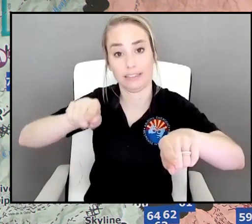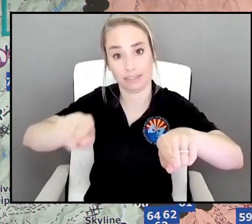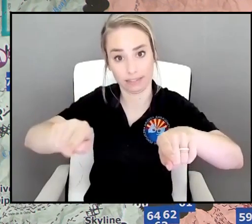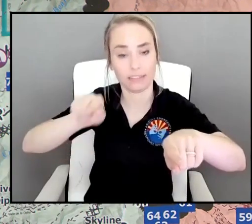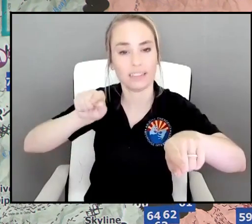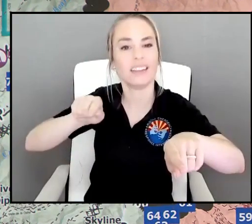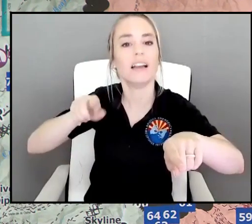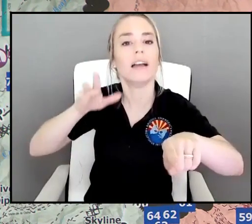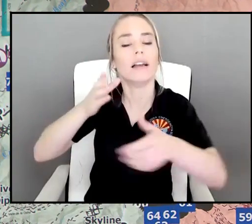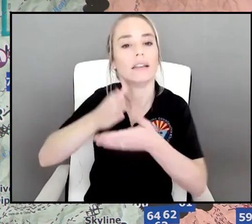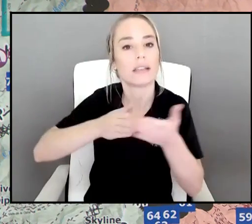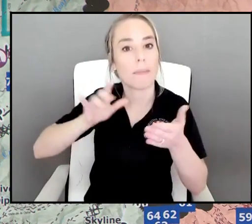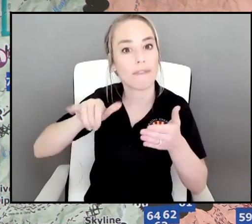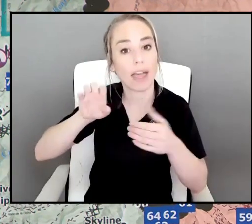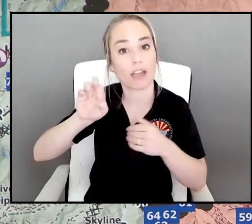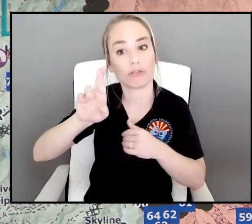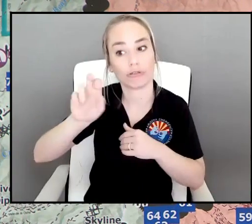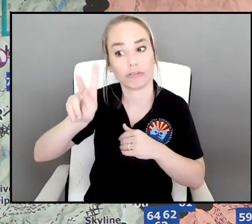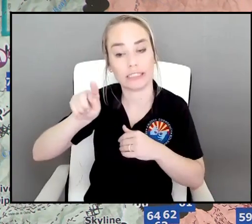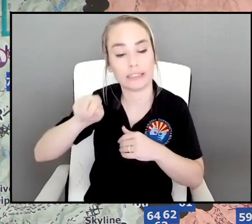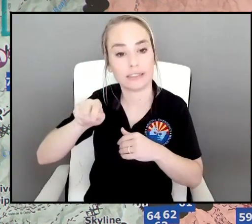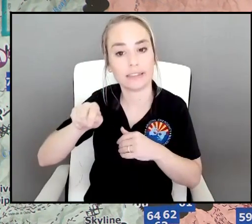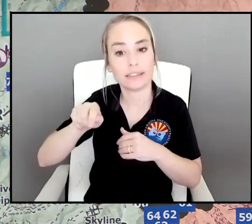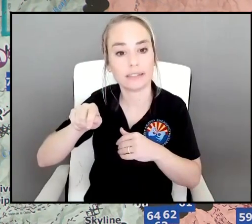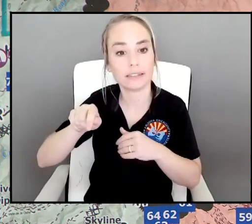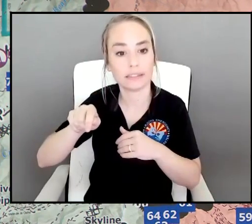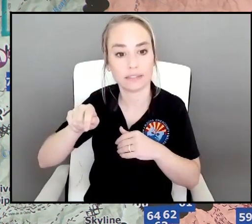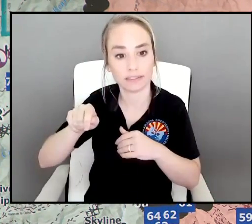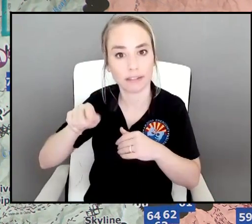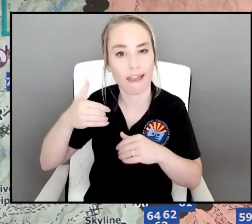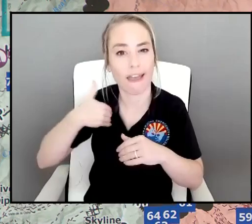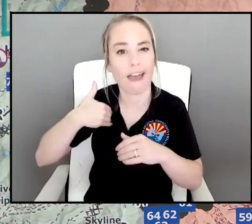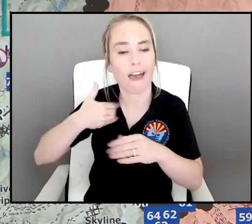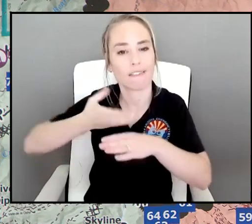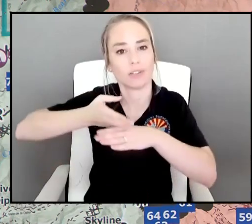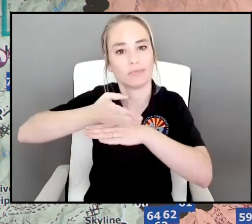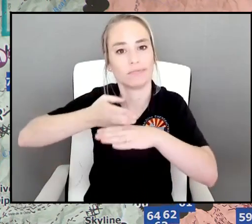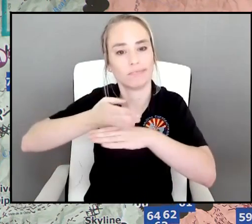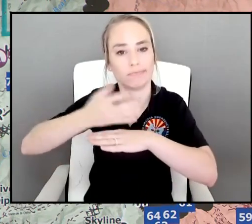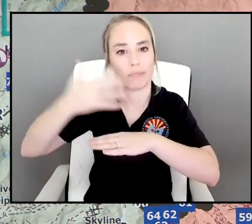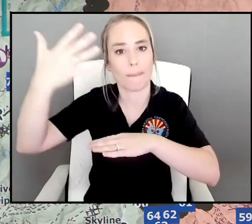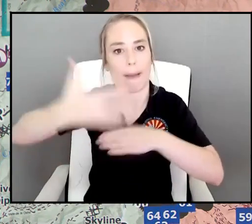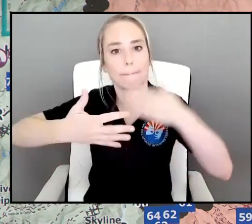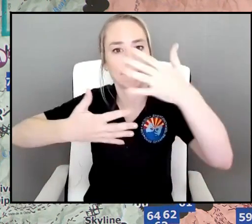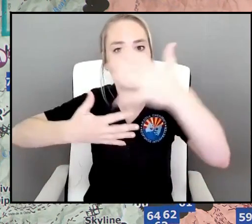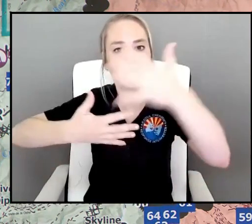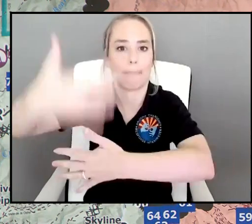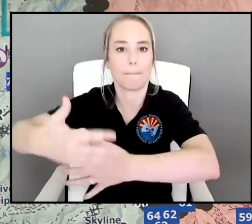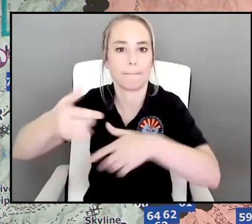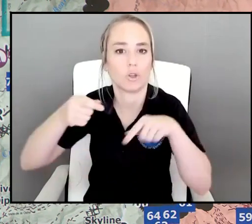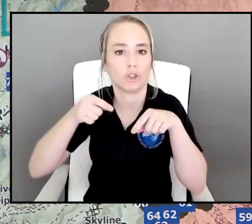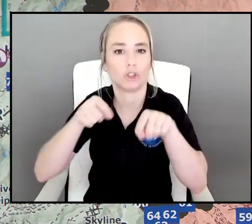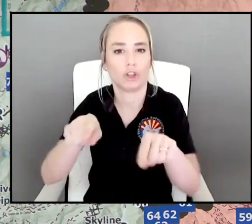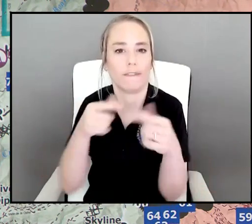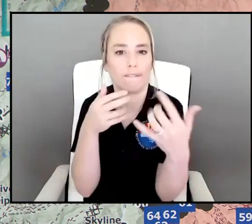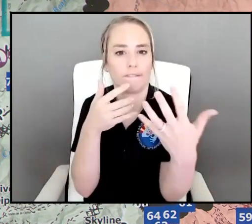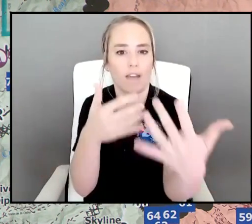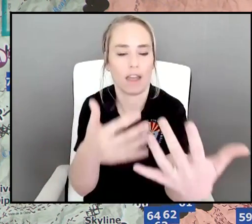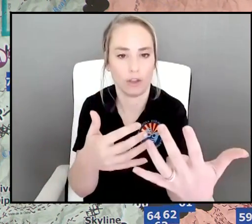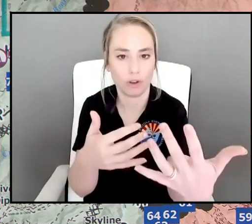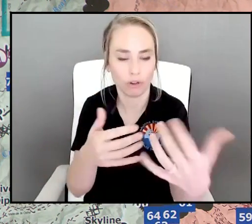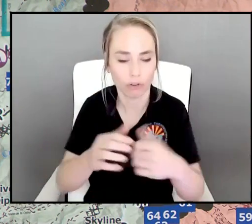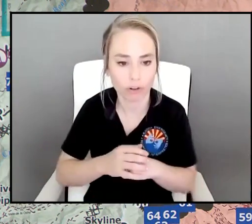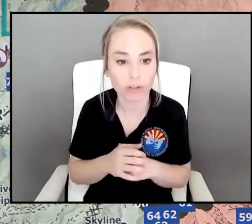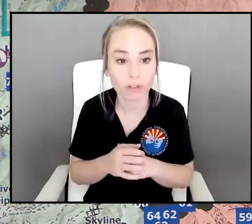had a series of logs felled during the fire. Some of those went across